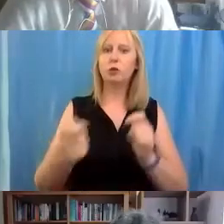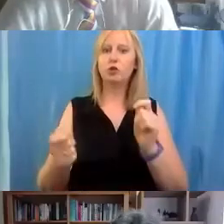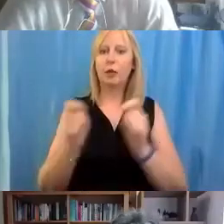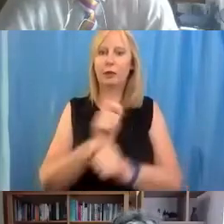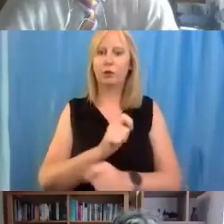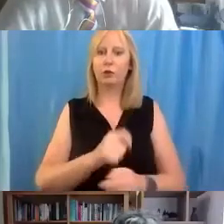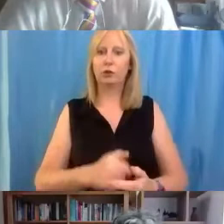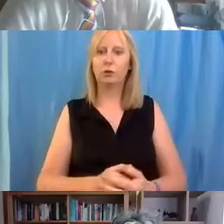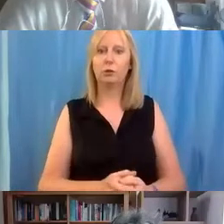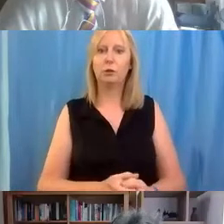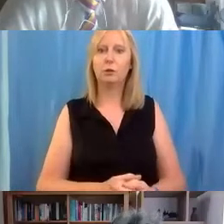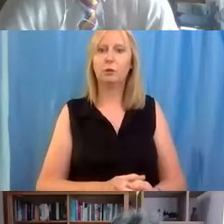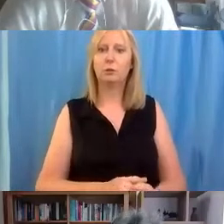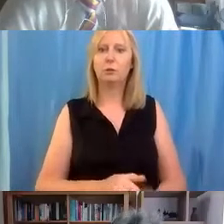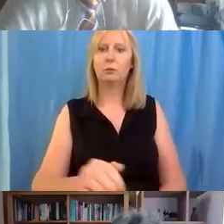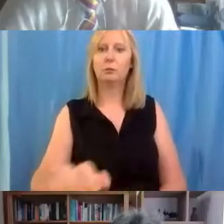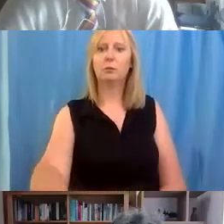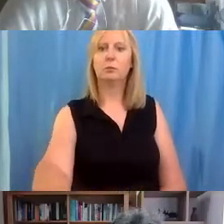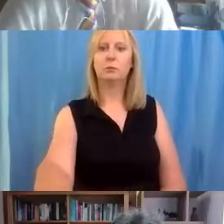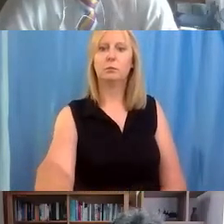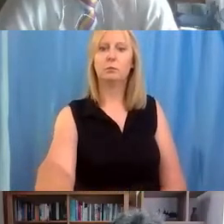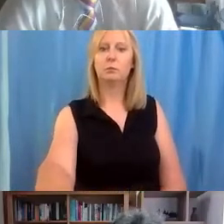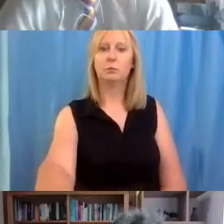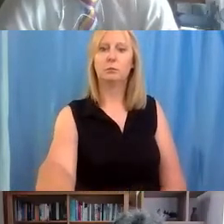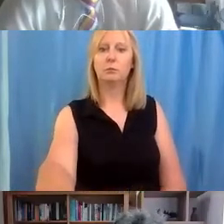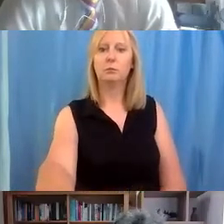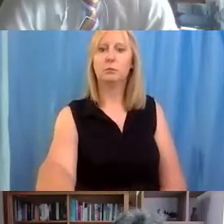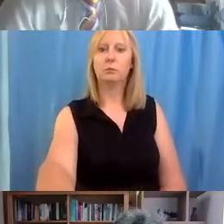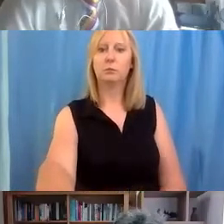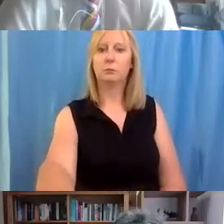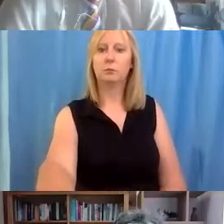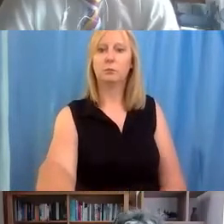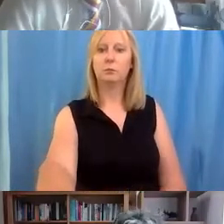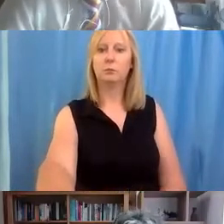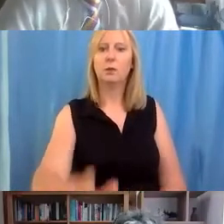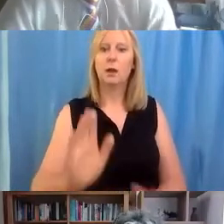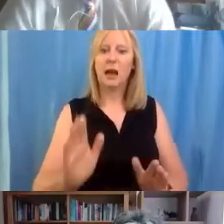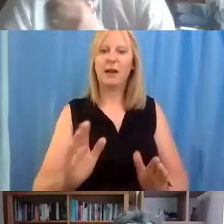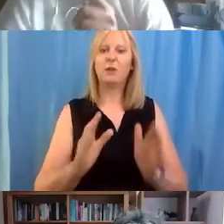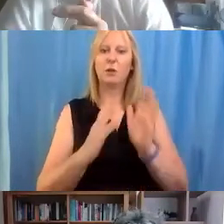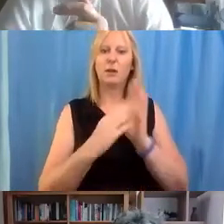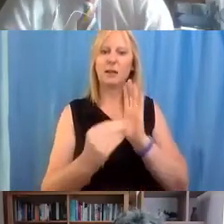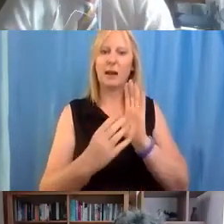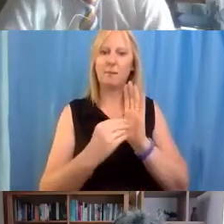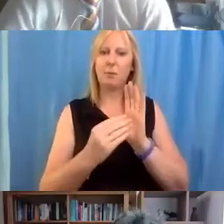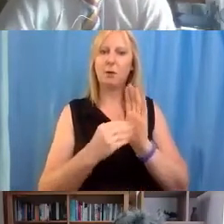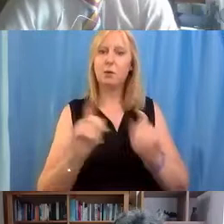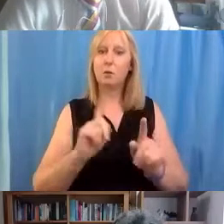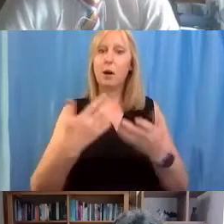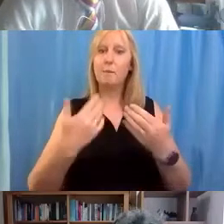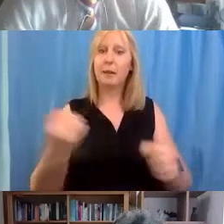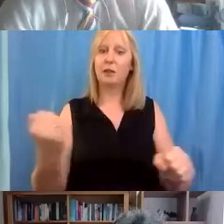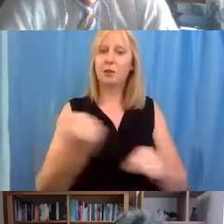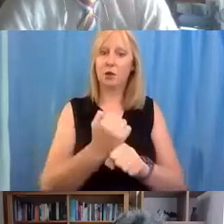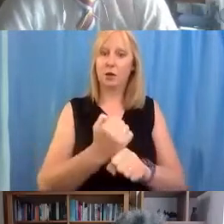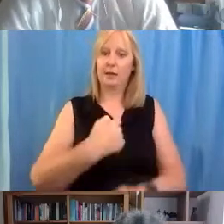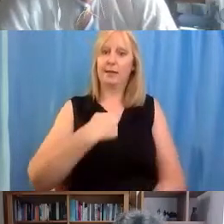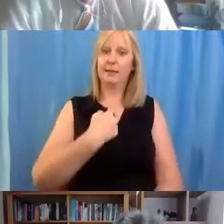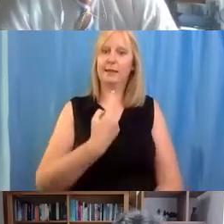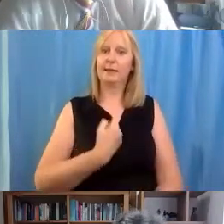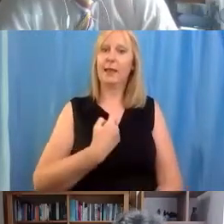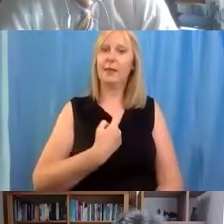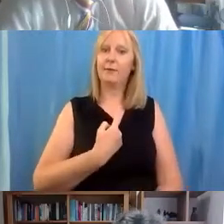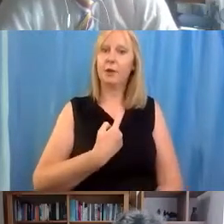you need to give specific examples. You need to say what you have done as in I, not as in a group, as in